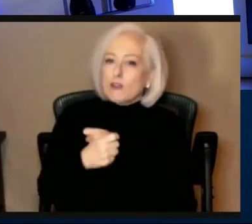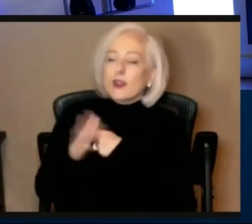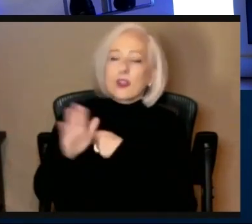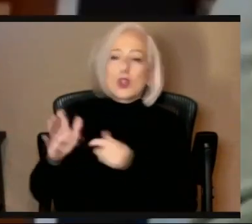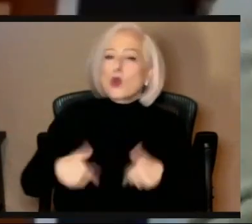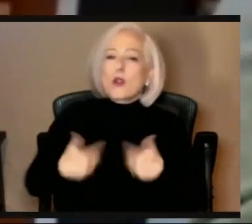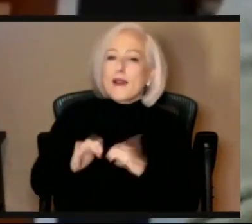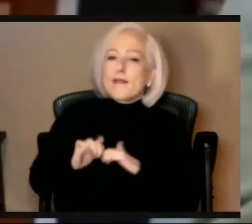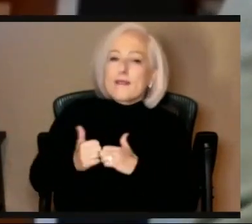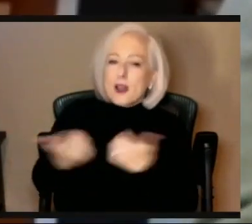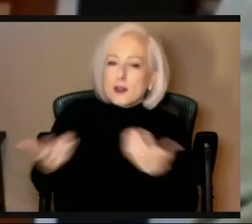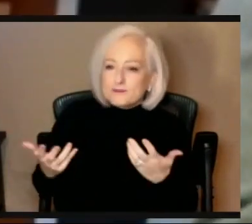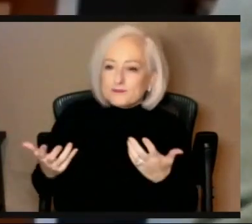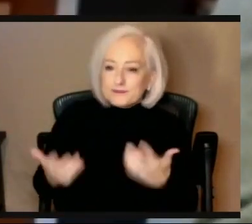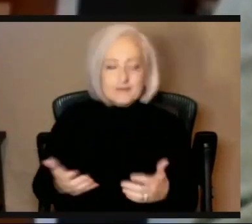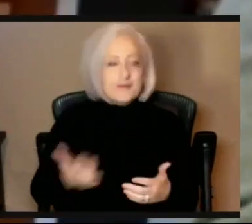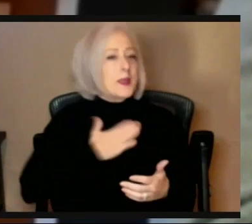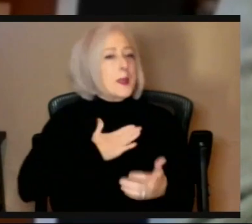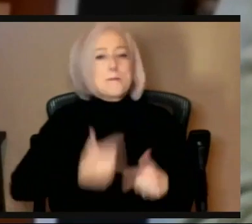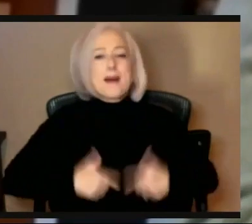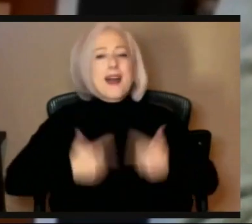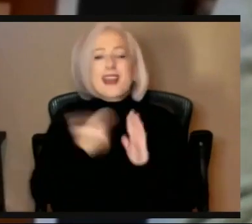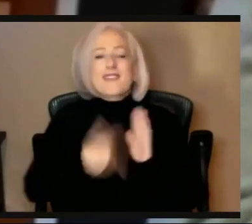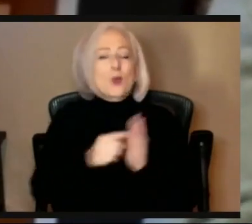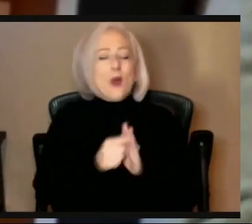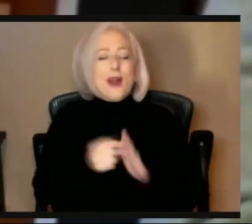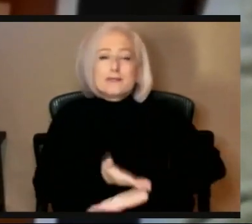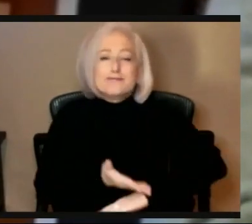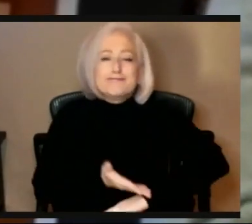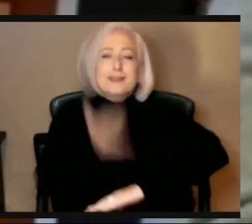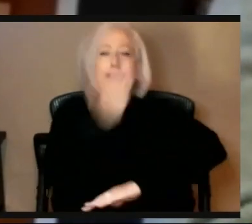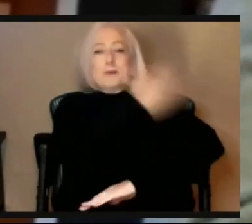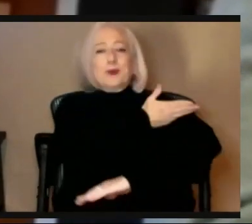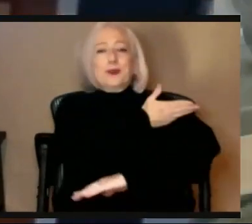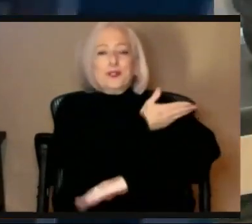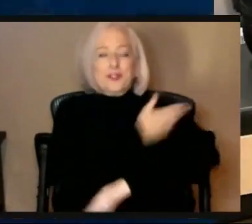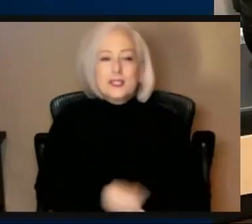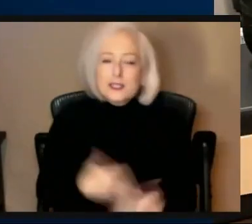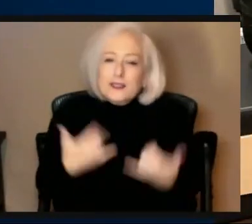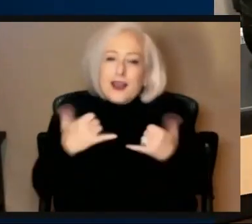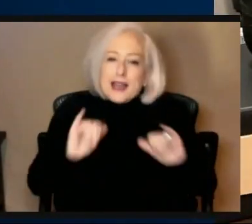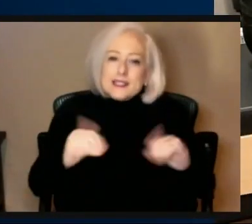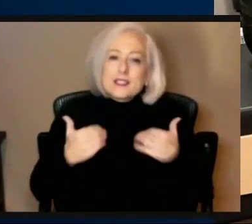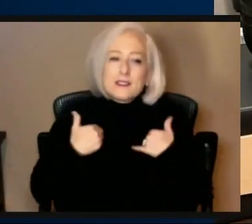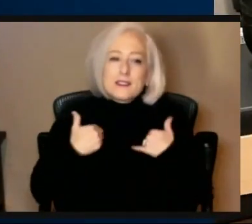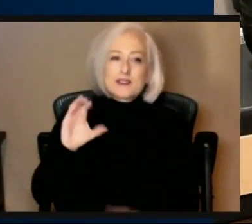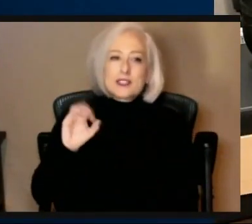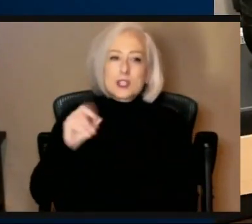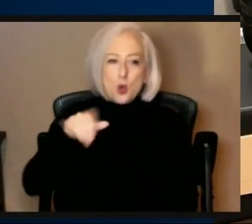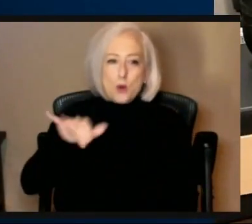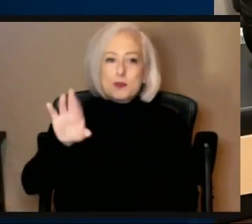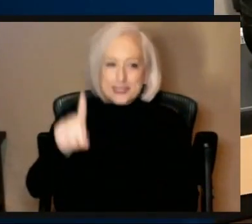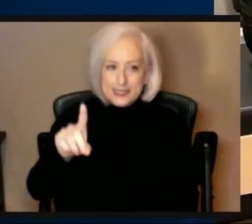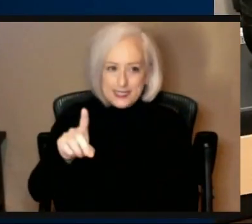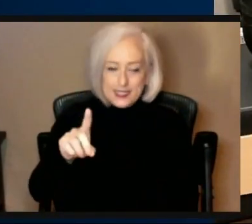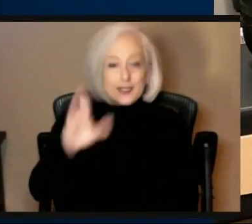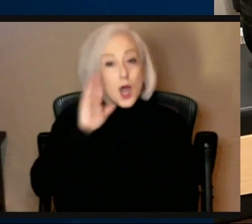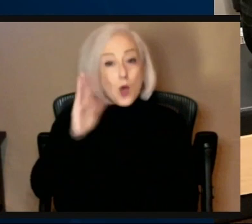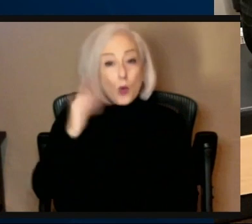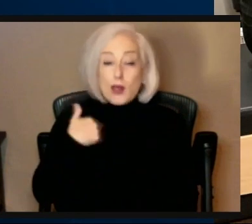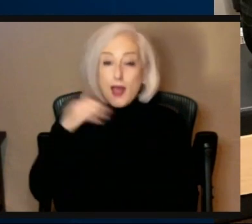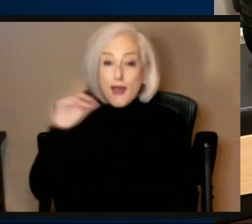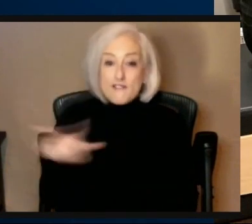It's improved tremendously. I still have the COPD, and I will have that forever.